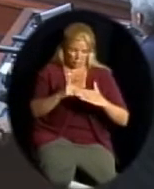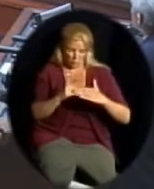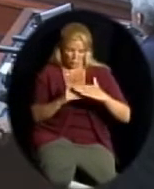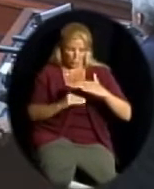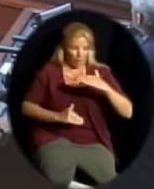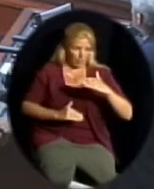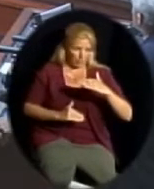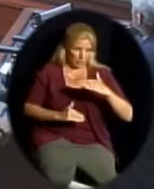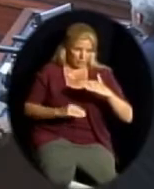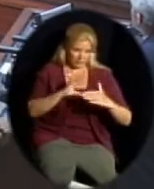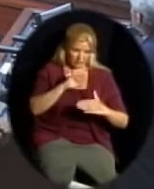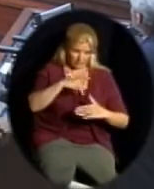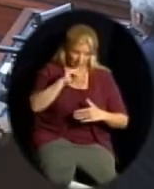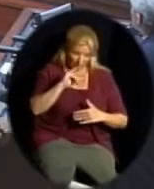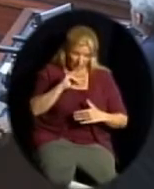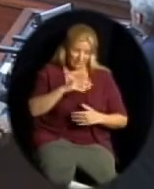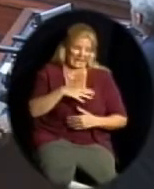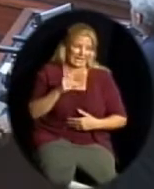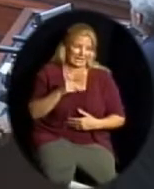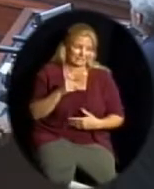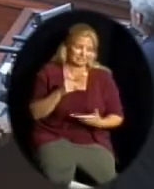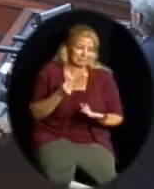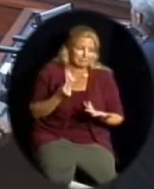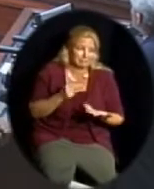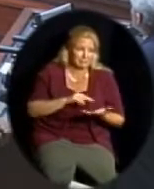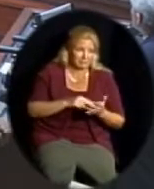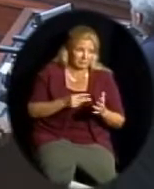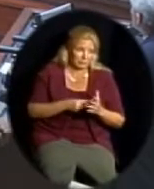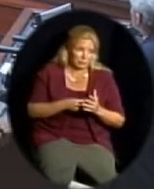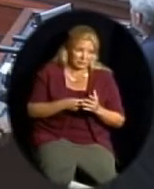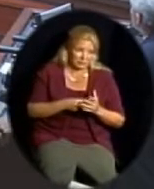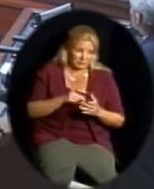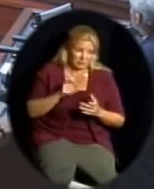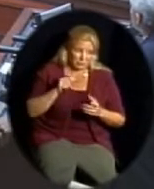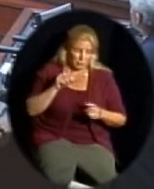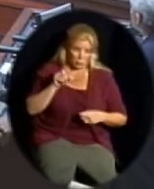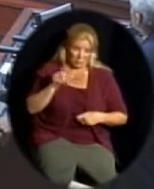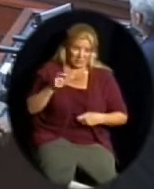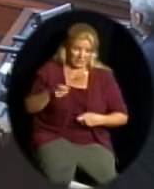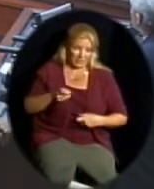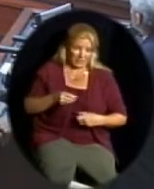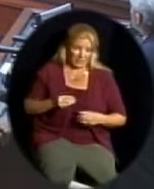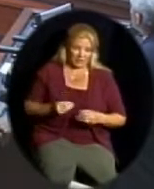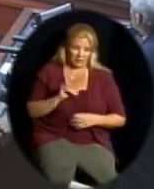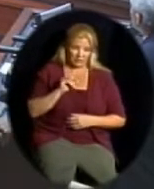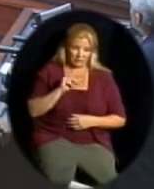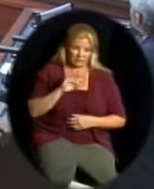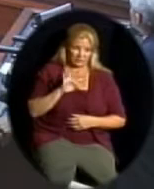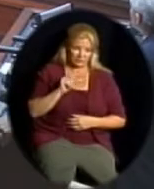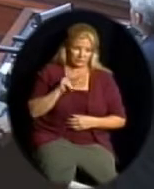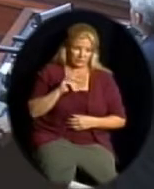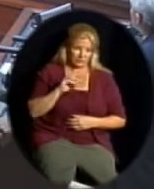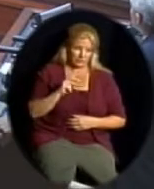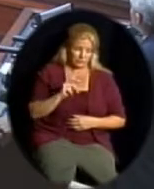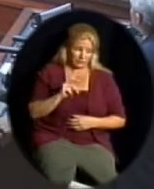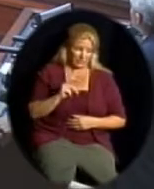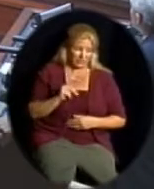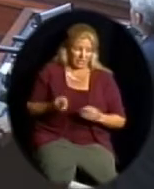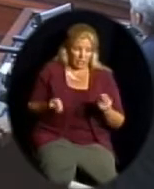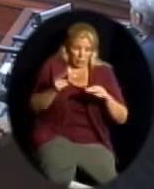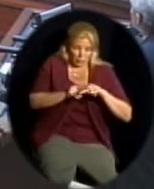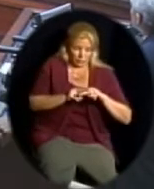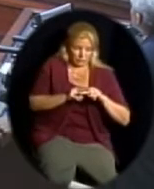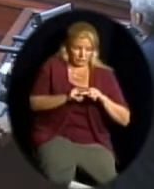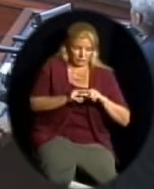and therefore would be the recipient of an inflation increase. But what I think we need to gain clarity on is what other kinds